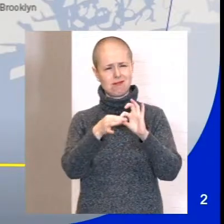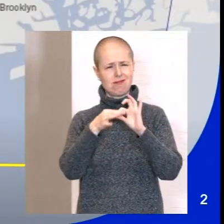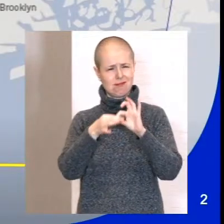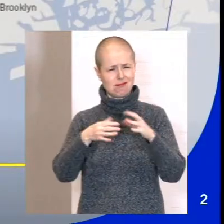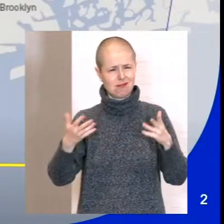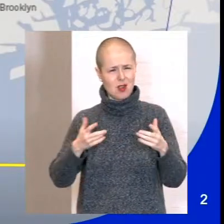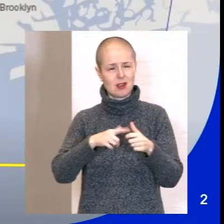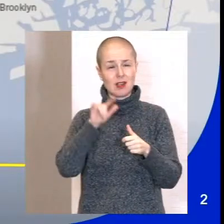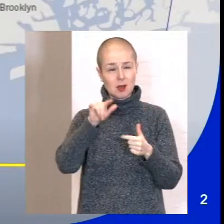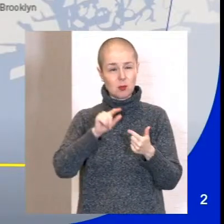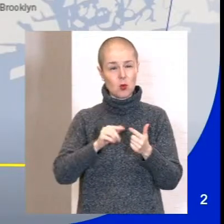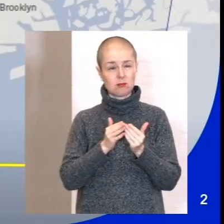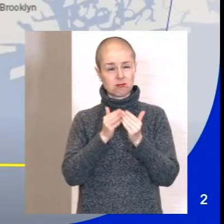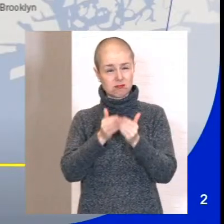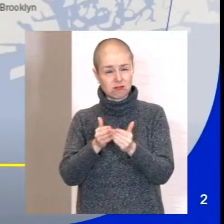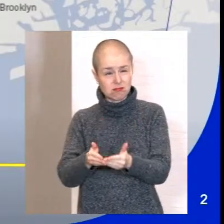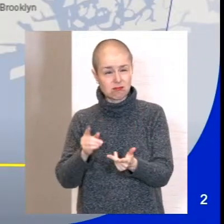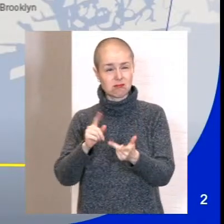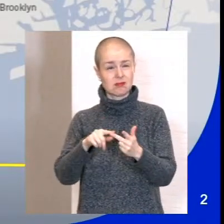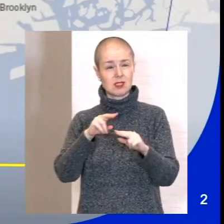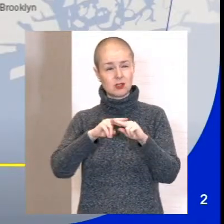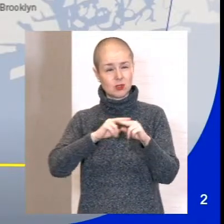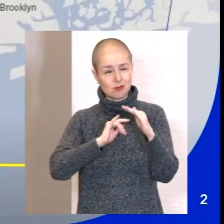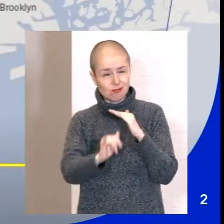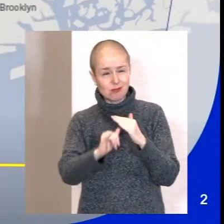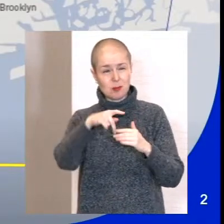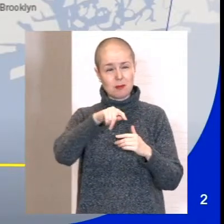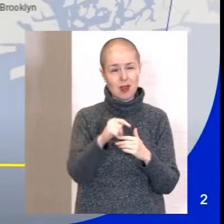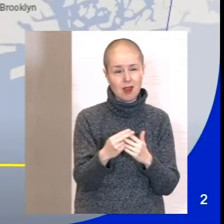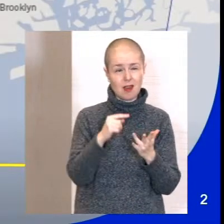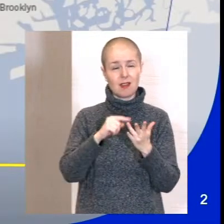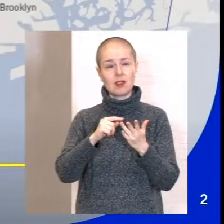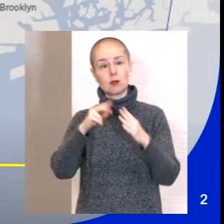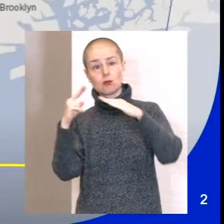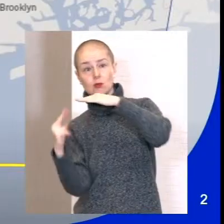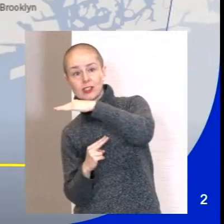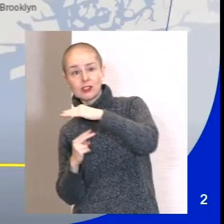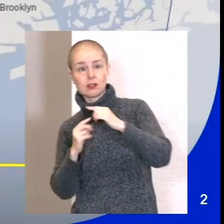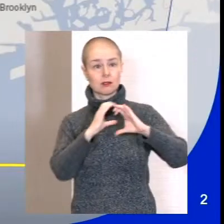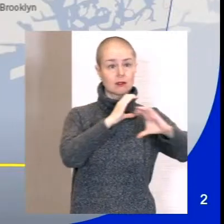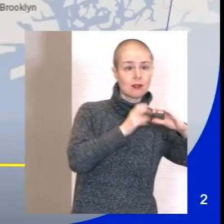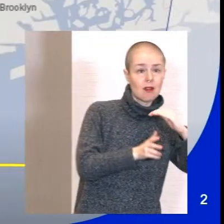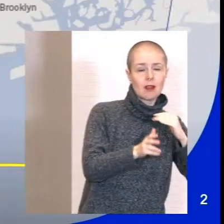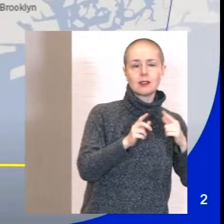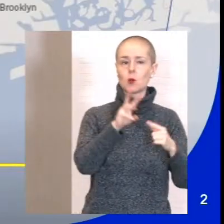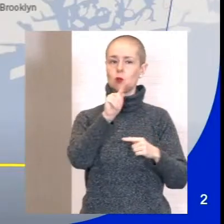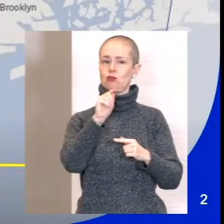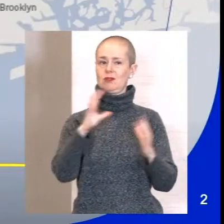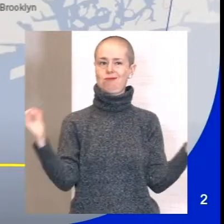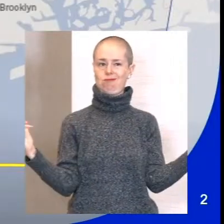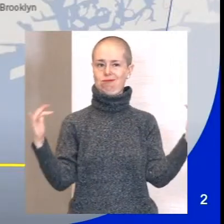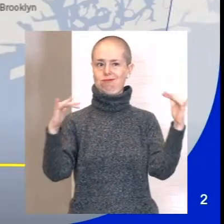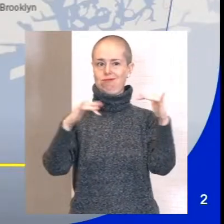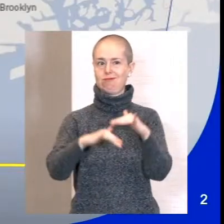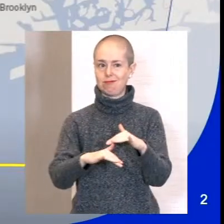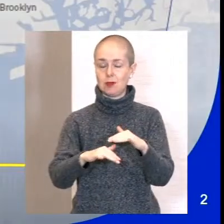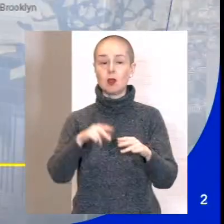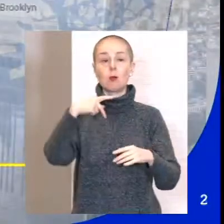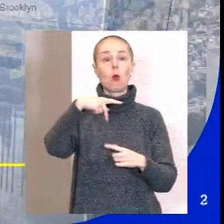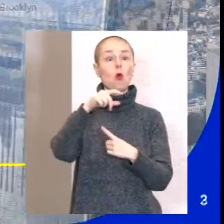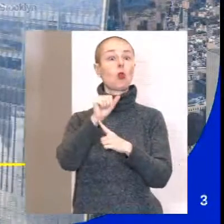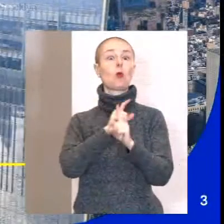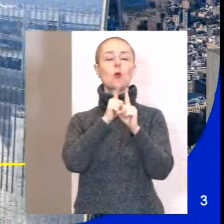the PATH train, our bridges and tunnels, and the World Trade Center campus, the Port Authority is committed to keeping the region